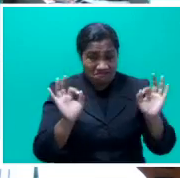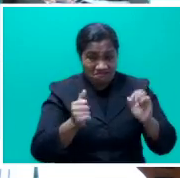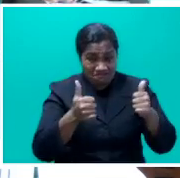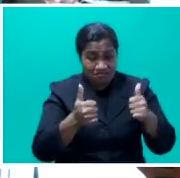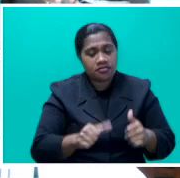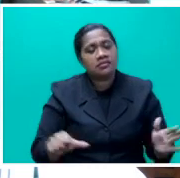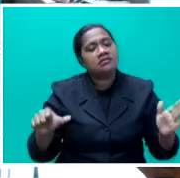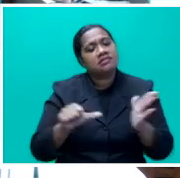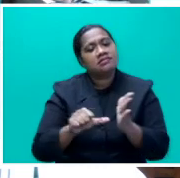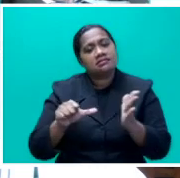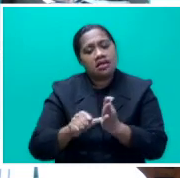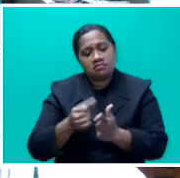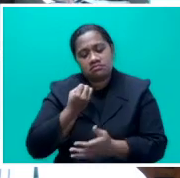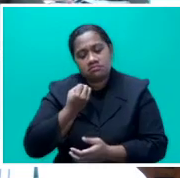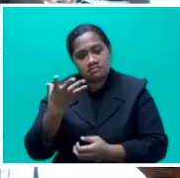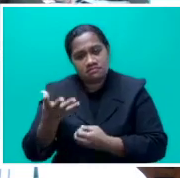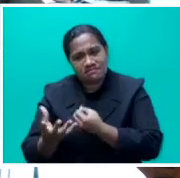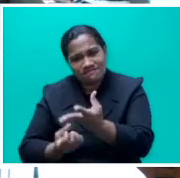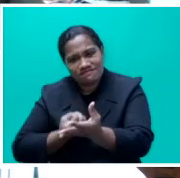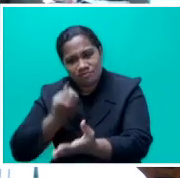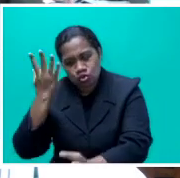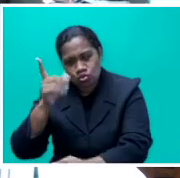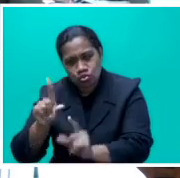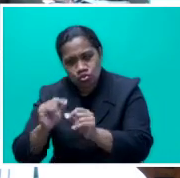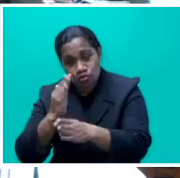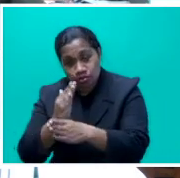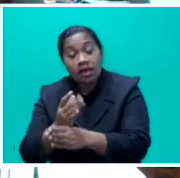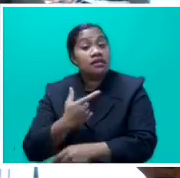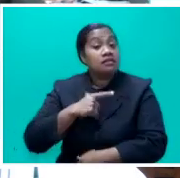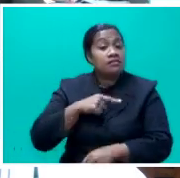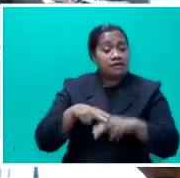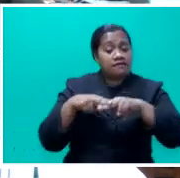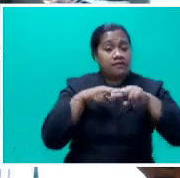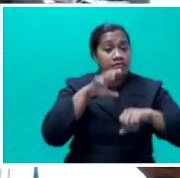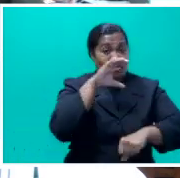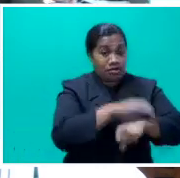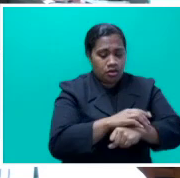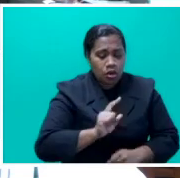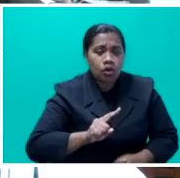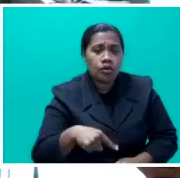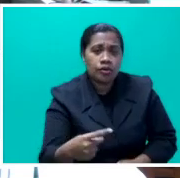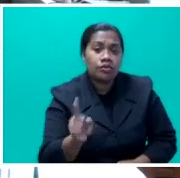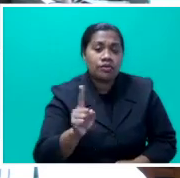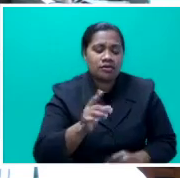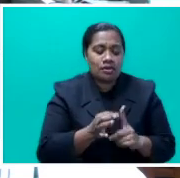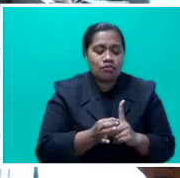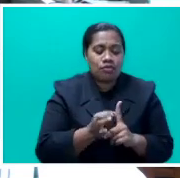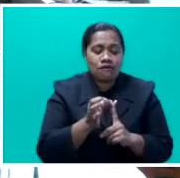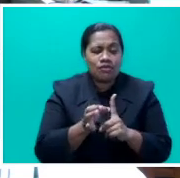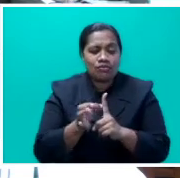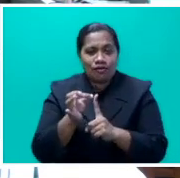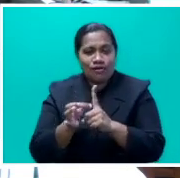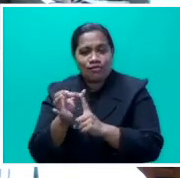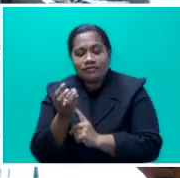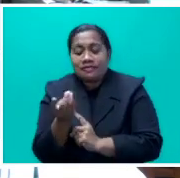command. And therefore, the Fiji Police Force continues to make improvements in this